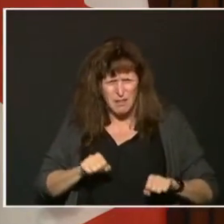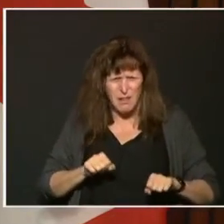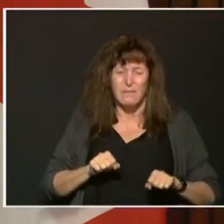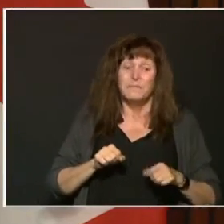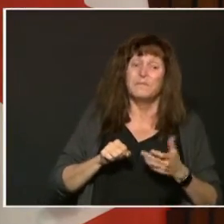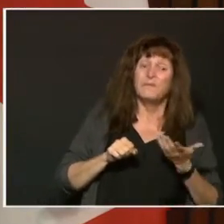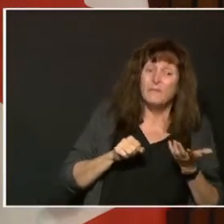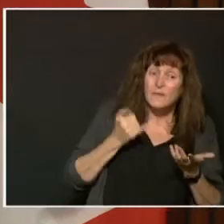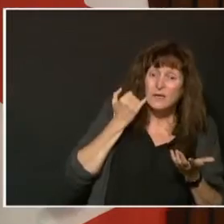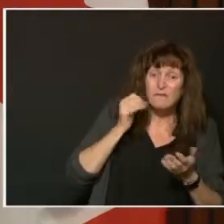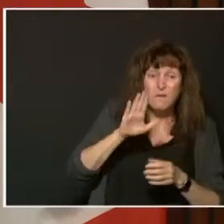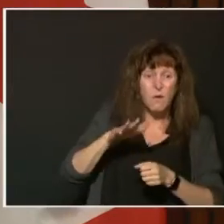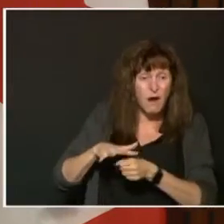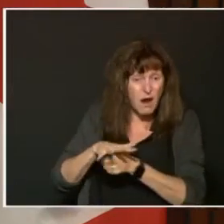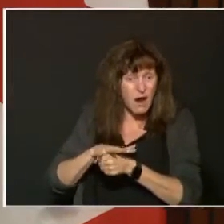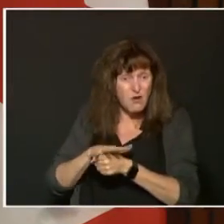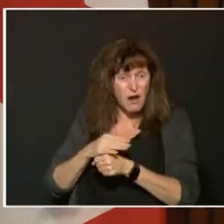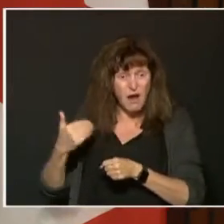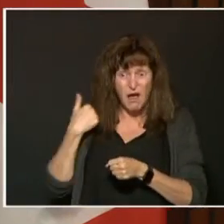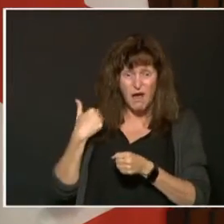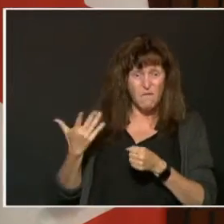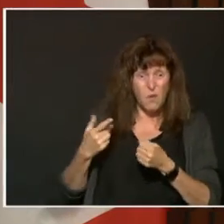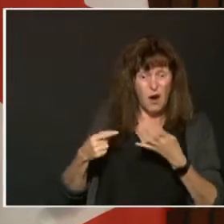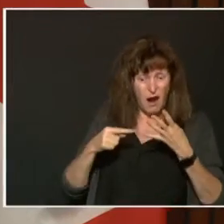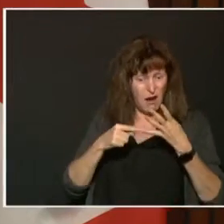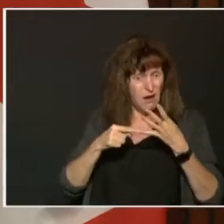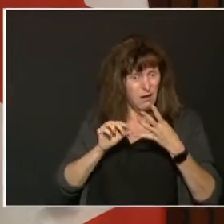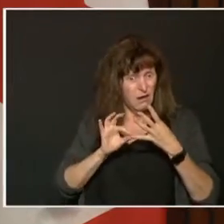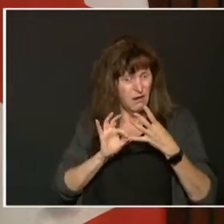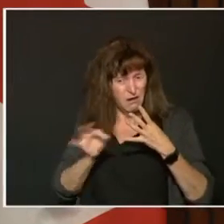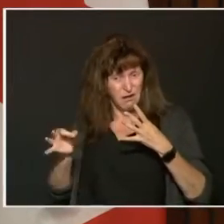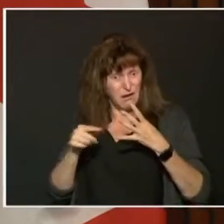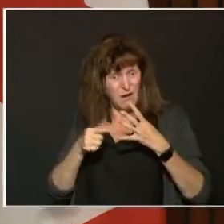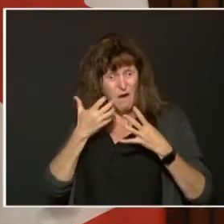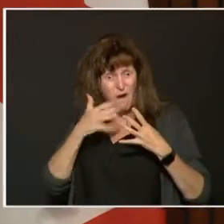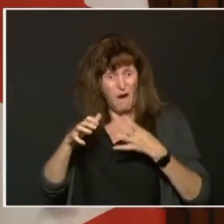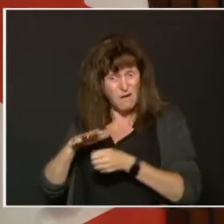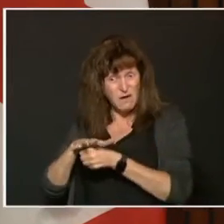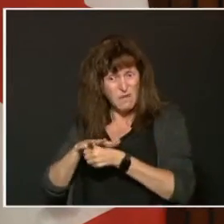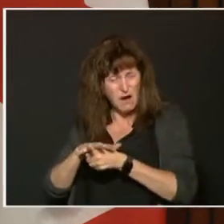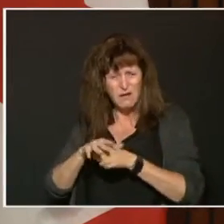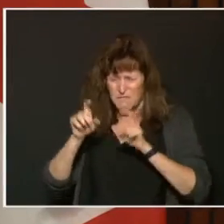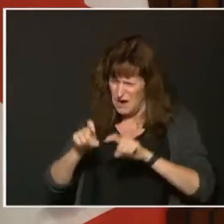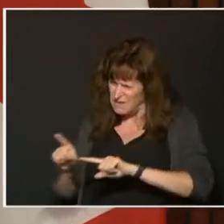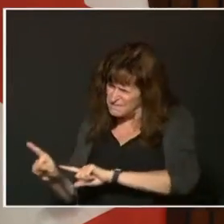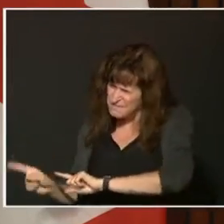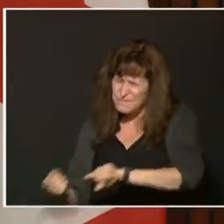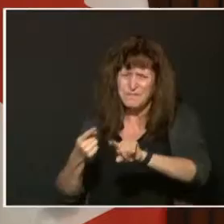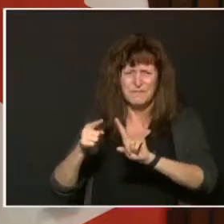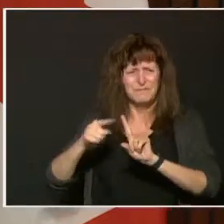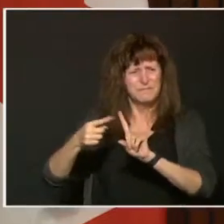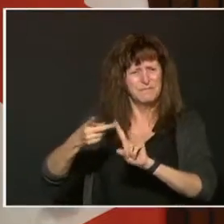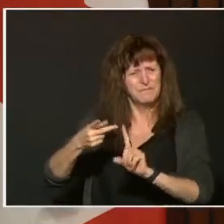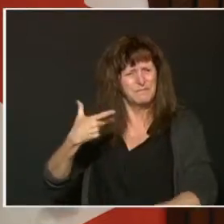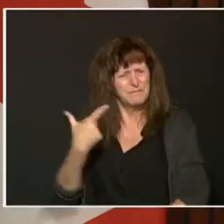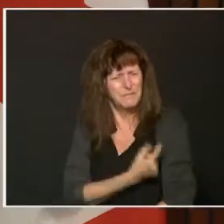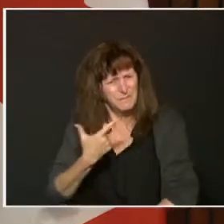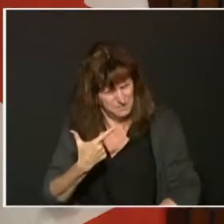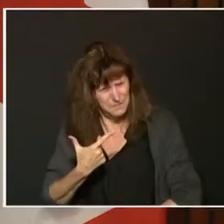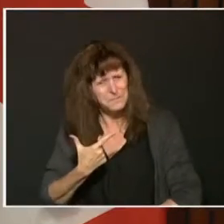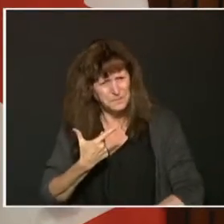hotspot. We know that the herd immunity threshold for Delta is higher because it is more